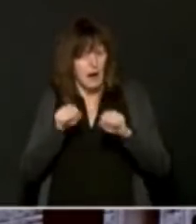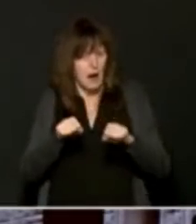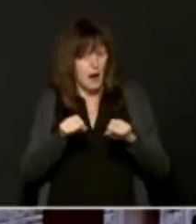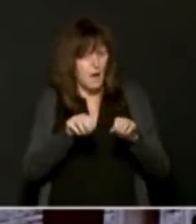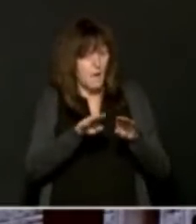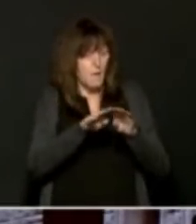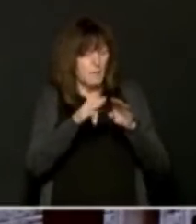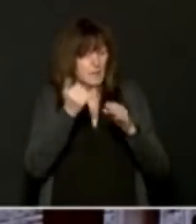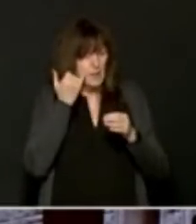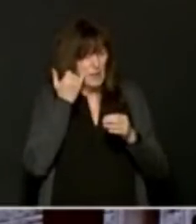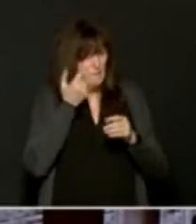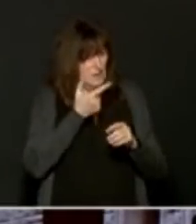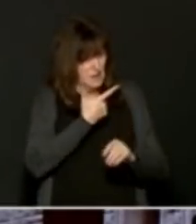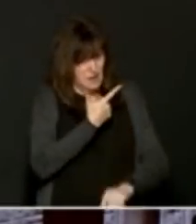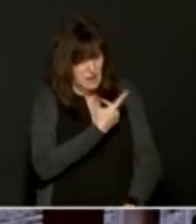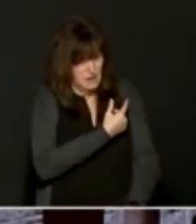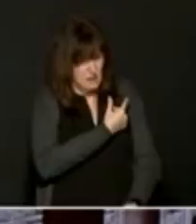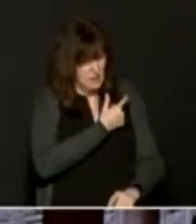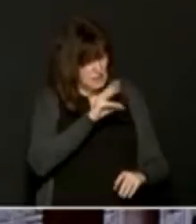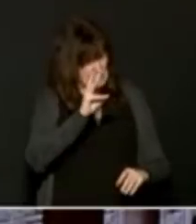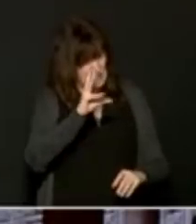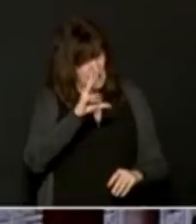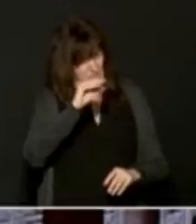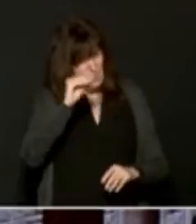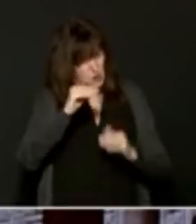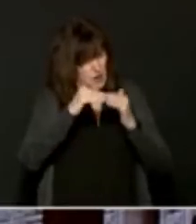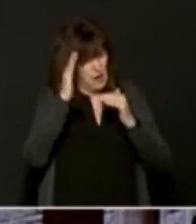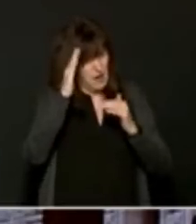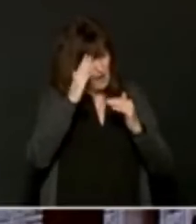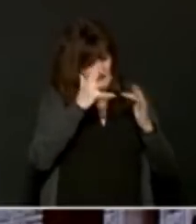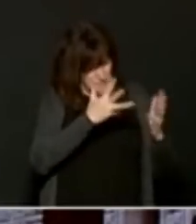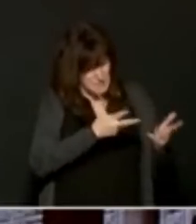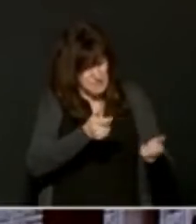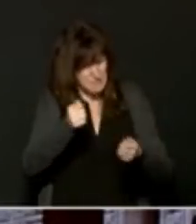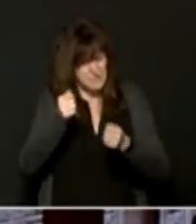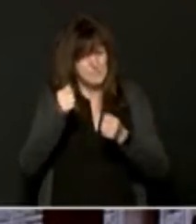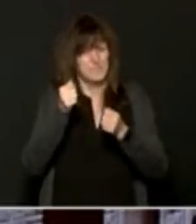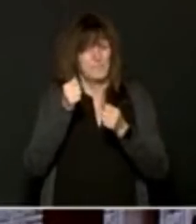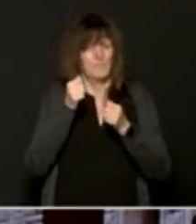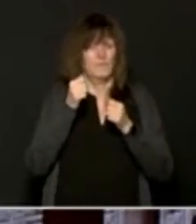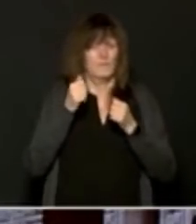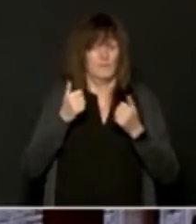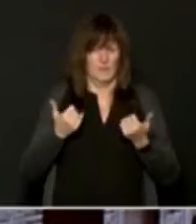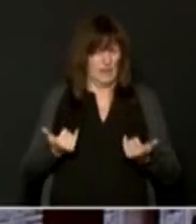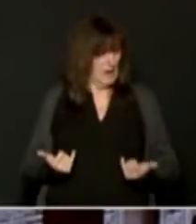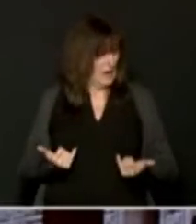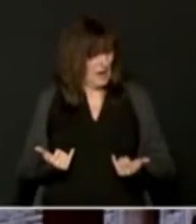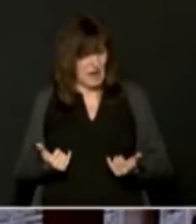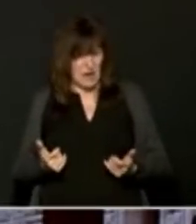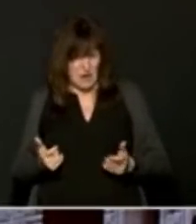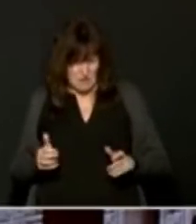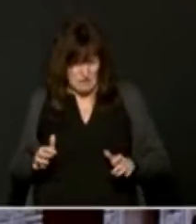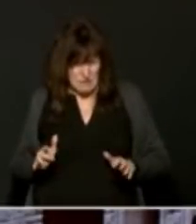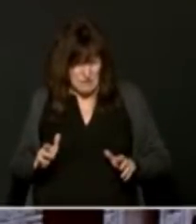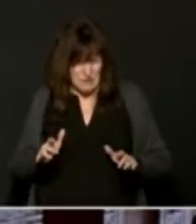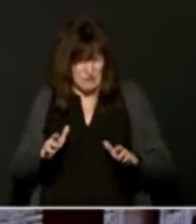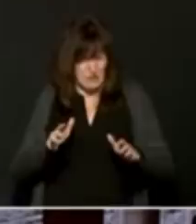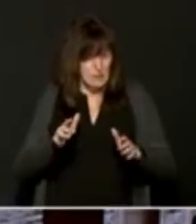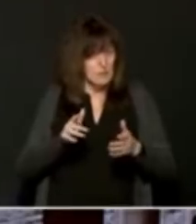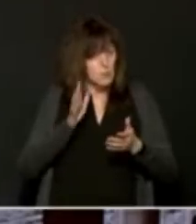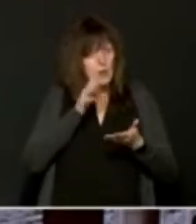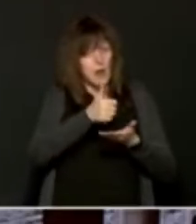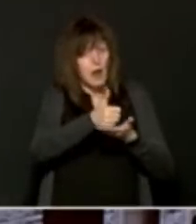impacts for 2 weeks from now. So everything that we can do to continue to take all of the precautions and take all of the steps that we can